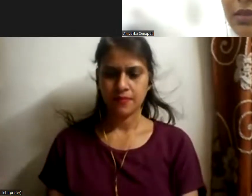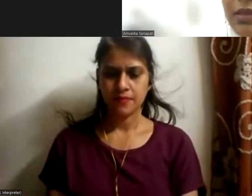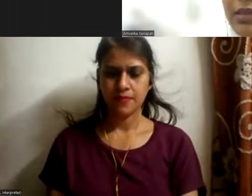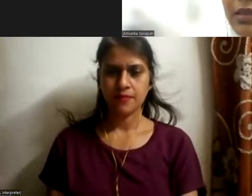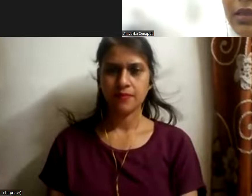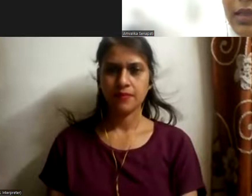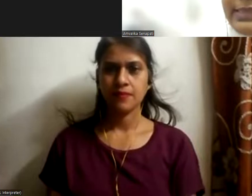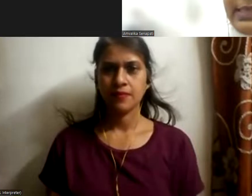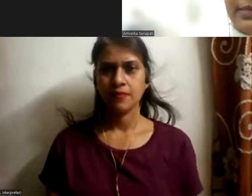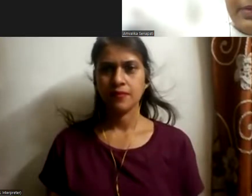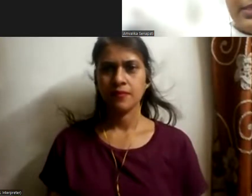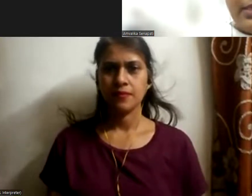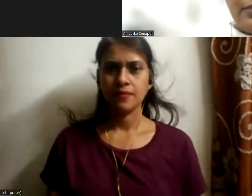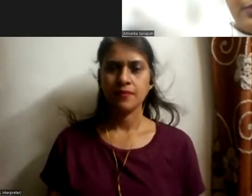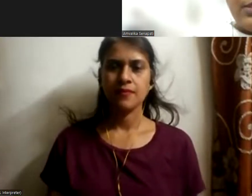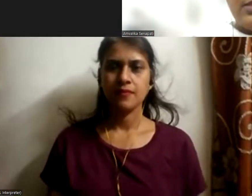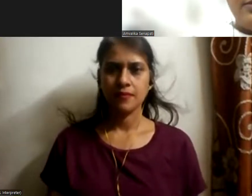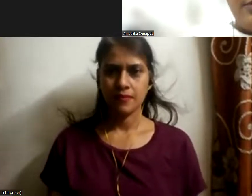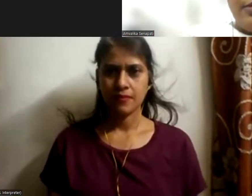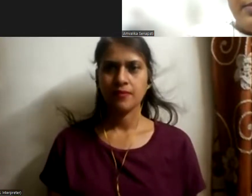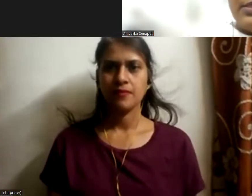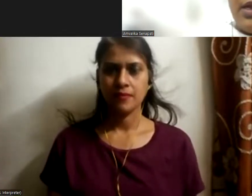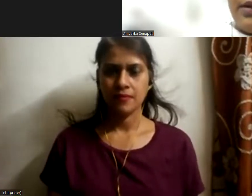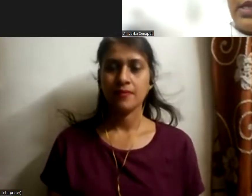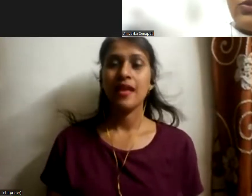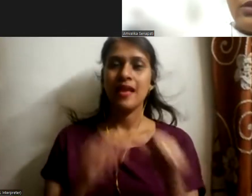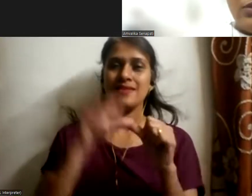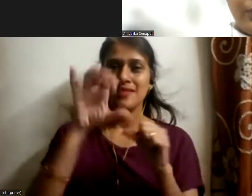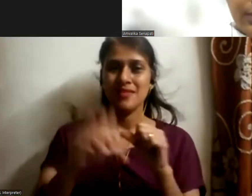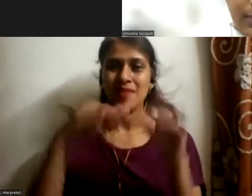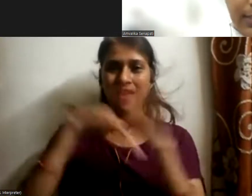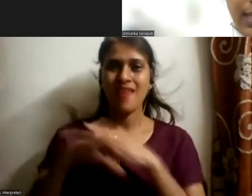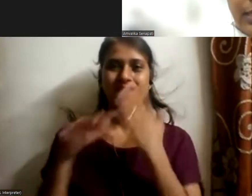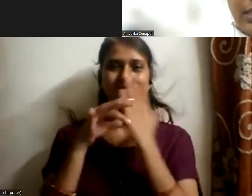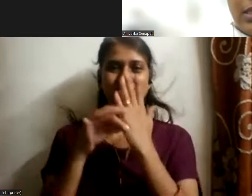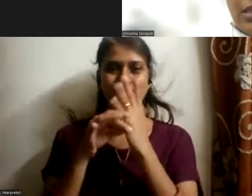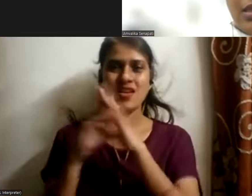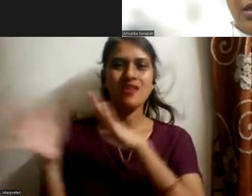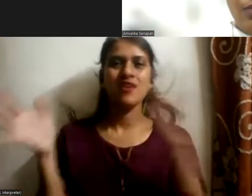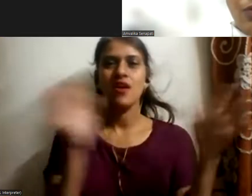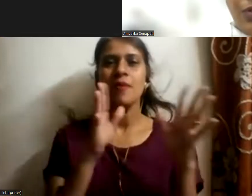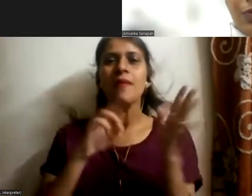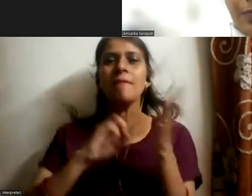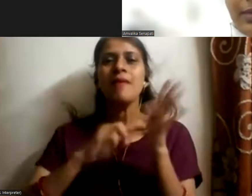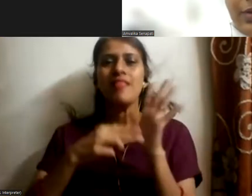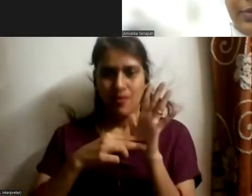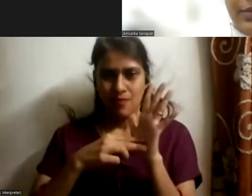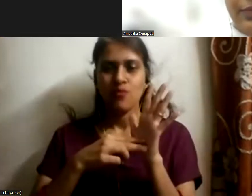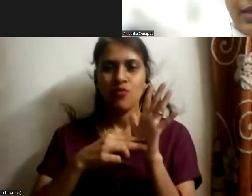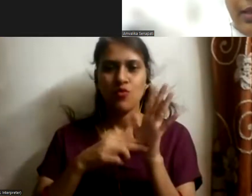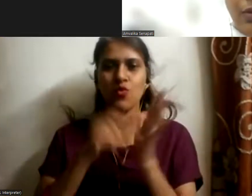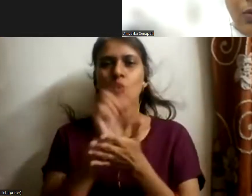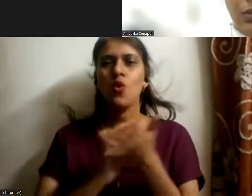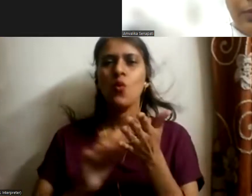Arun. Accessibility in the physical environment are actually universal design. More European countries